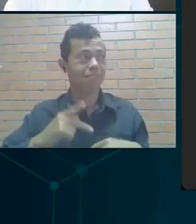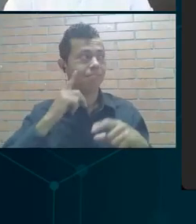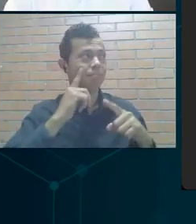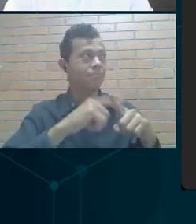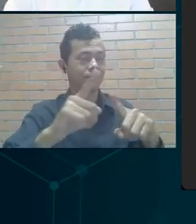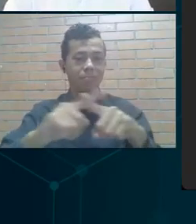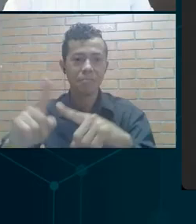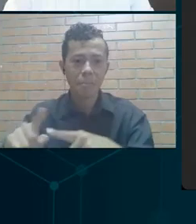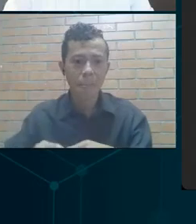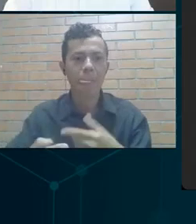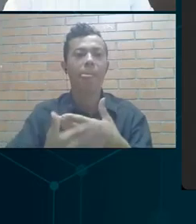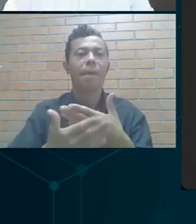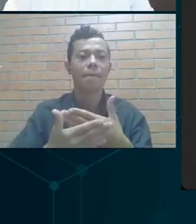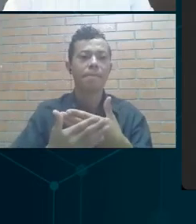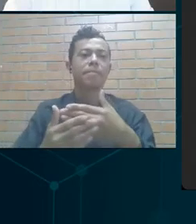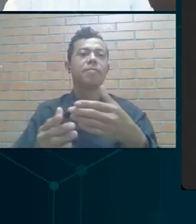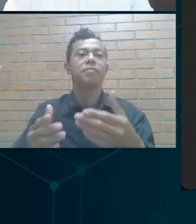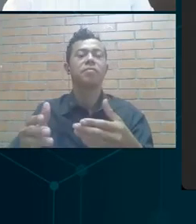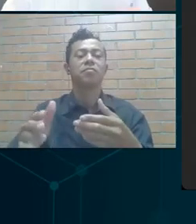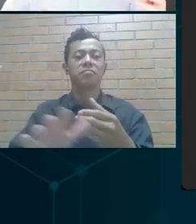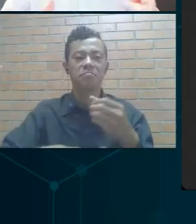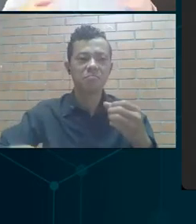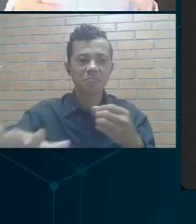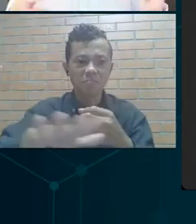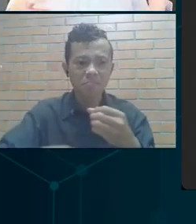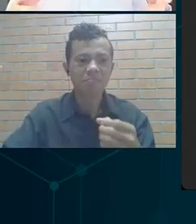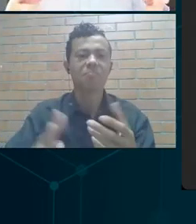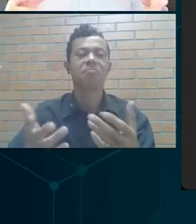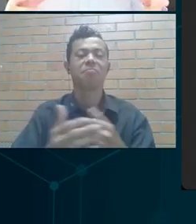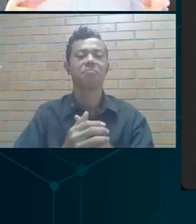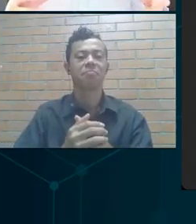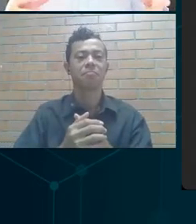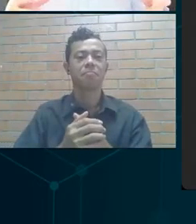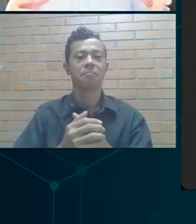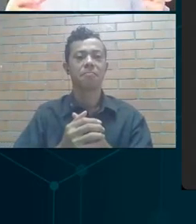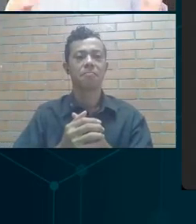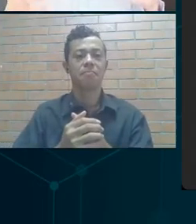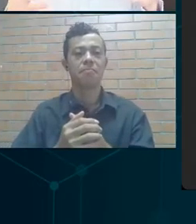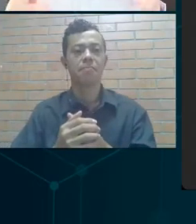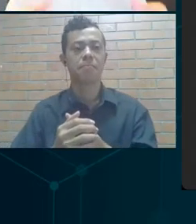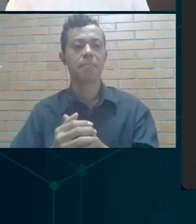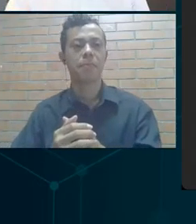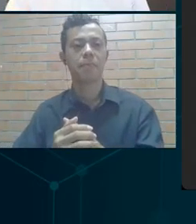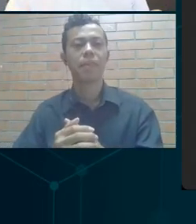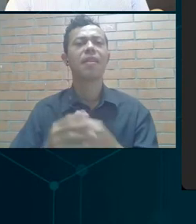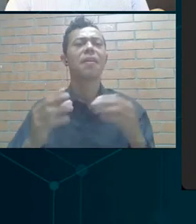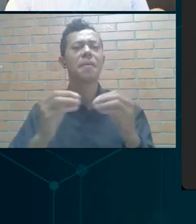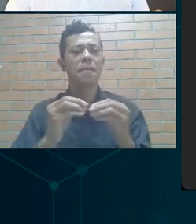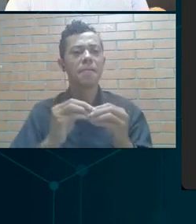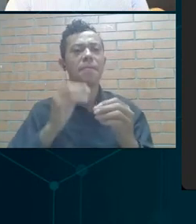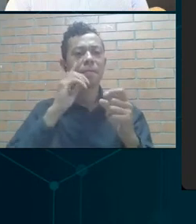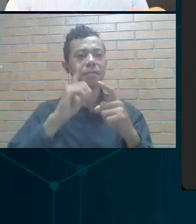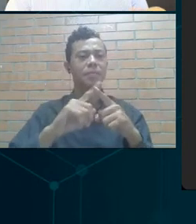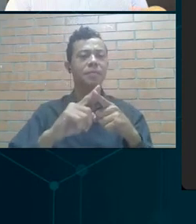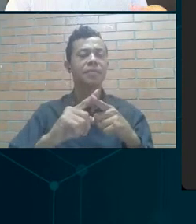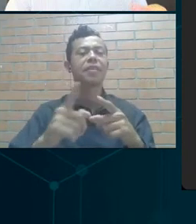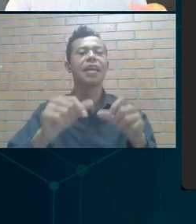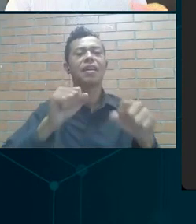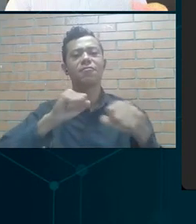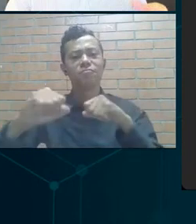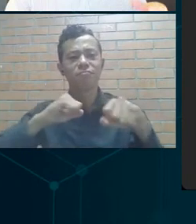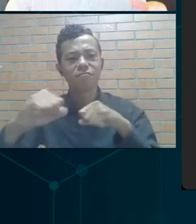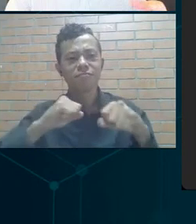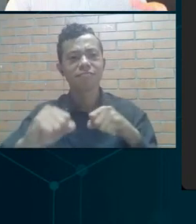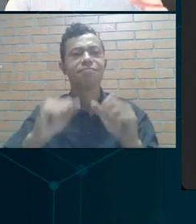like Oracle, and purchasing the software, being able to install it in your